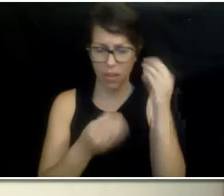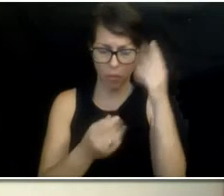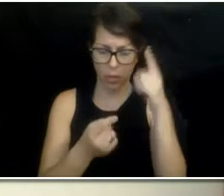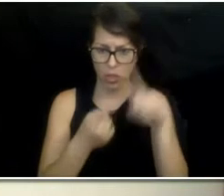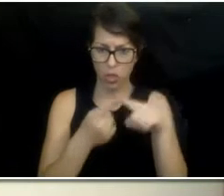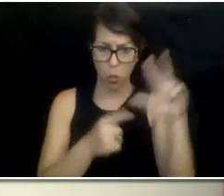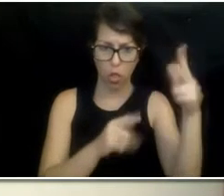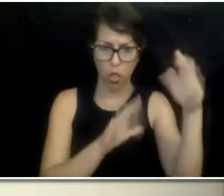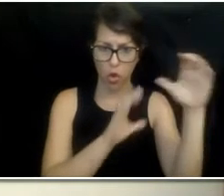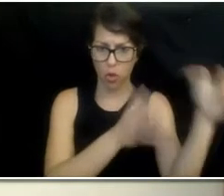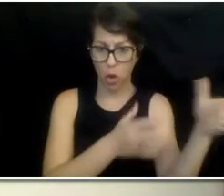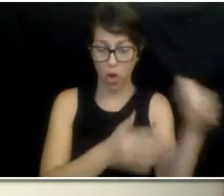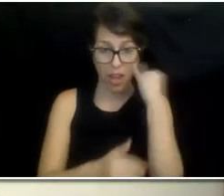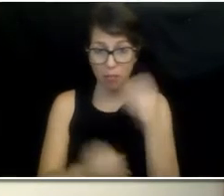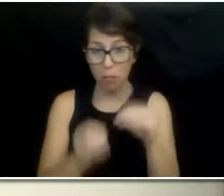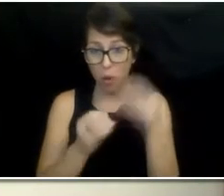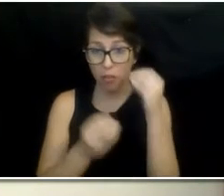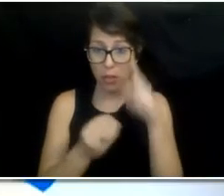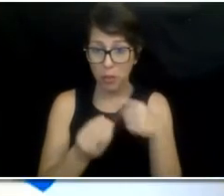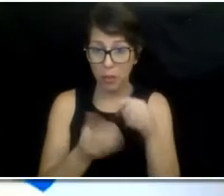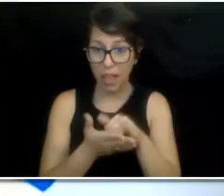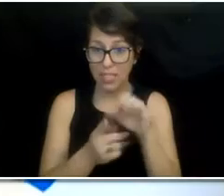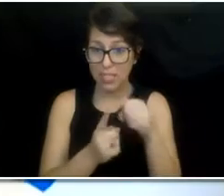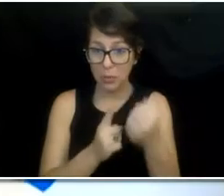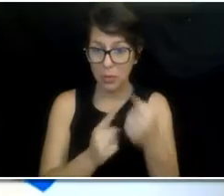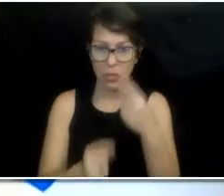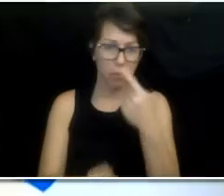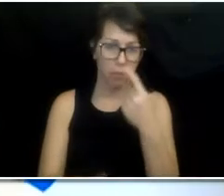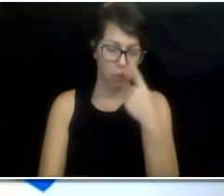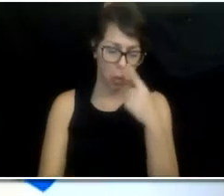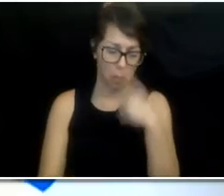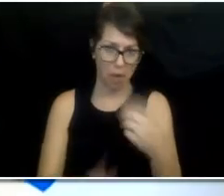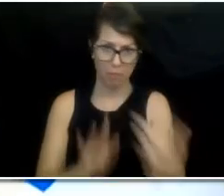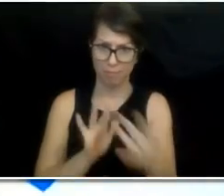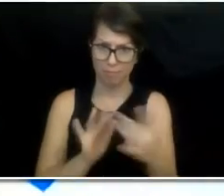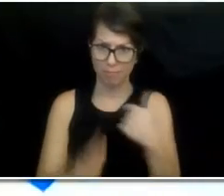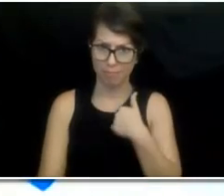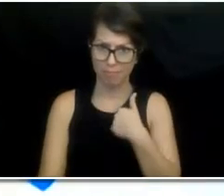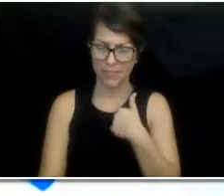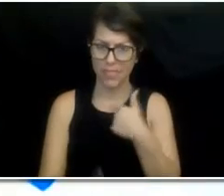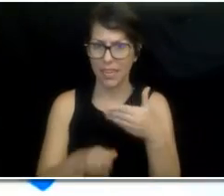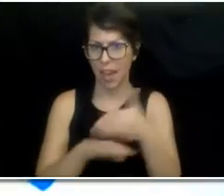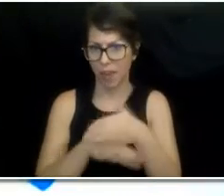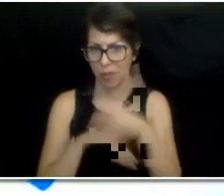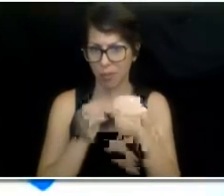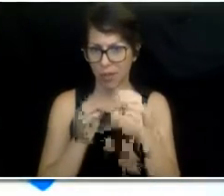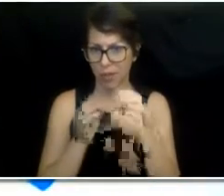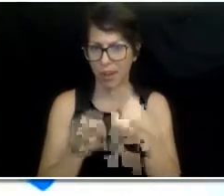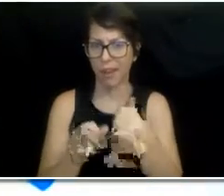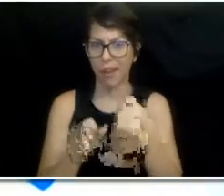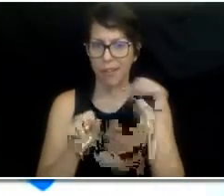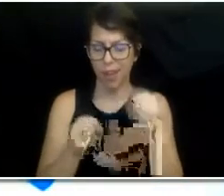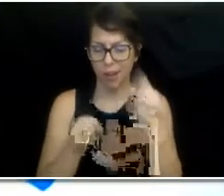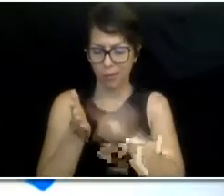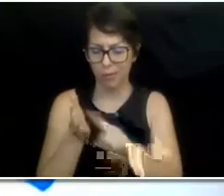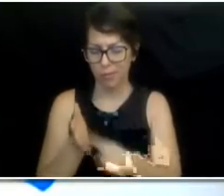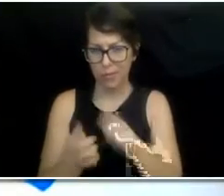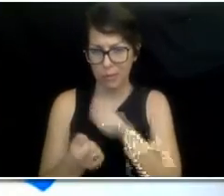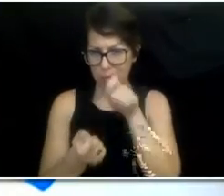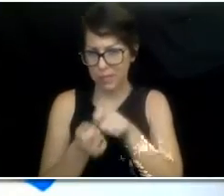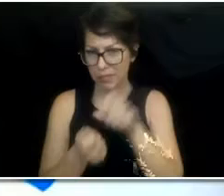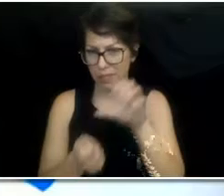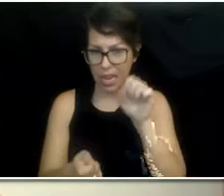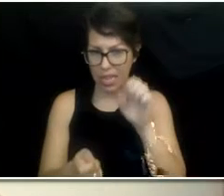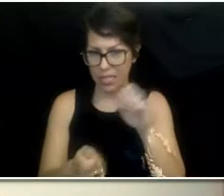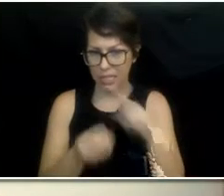am I still going or yeah just answer the other question about massively reducing the budget and 114 groups that just sent out a letter to the mayor